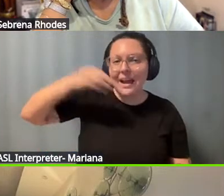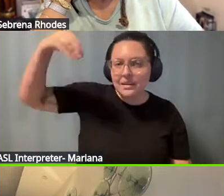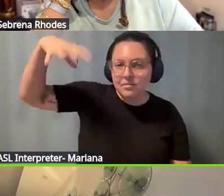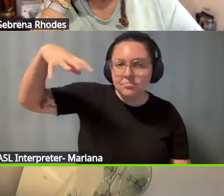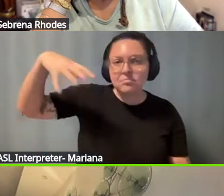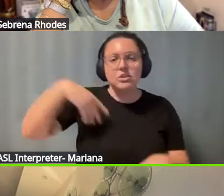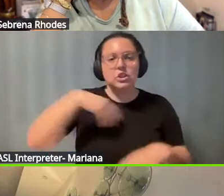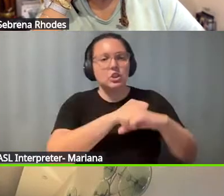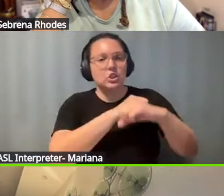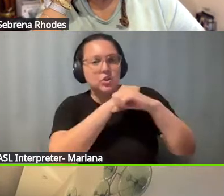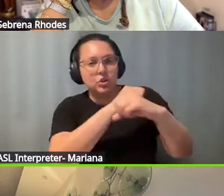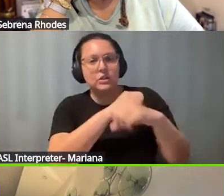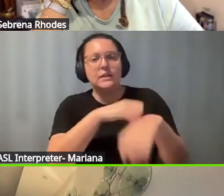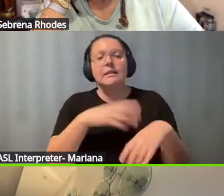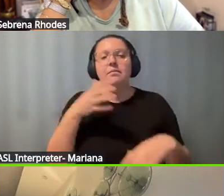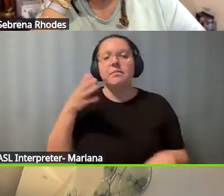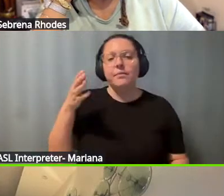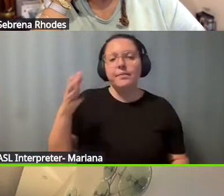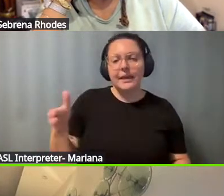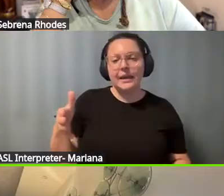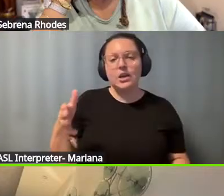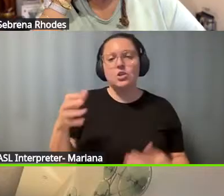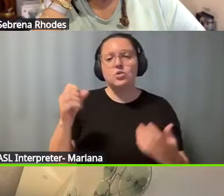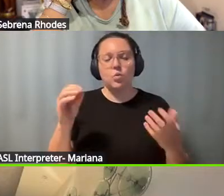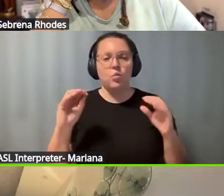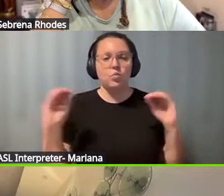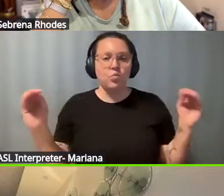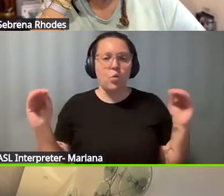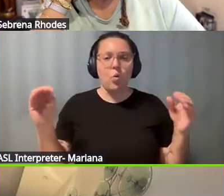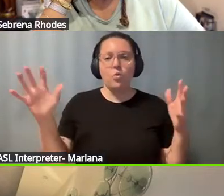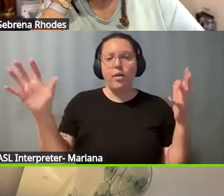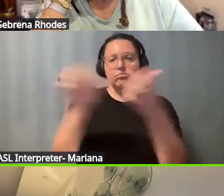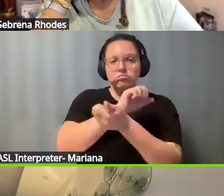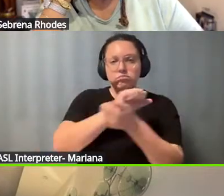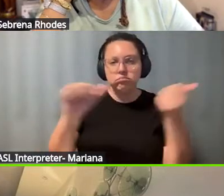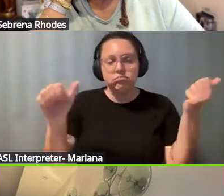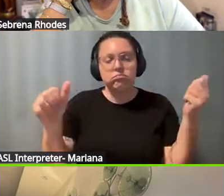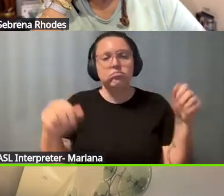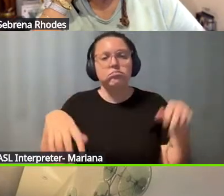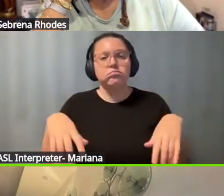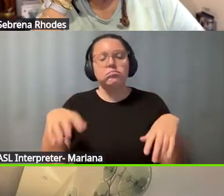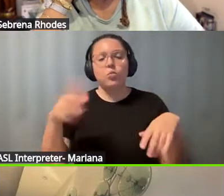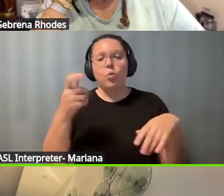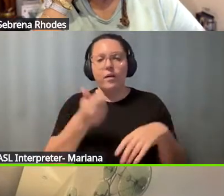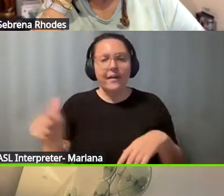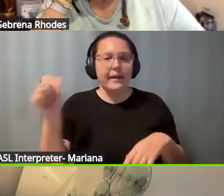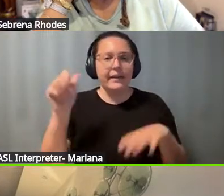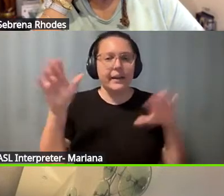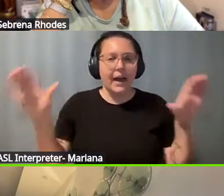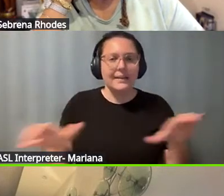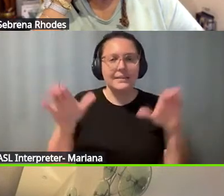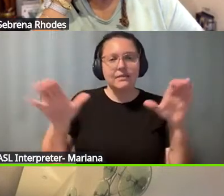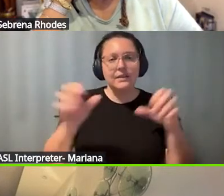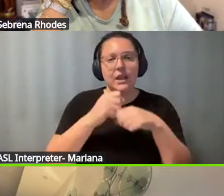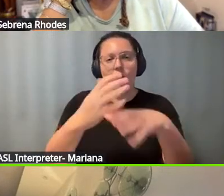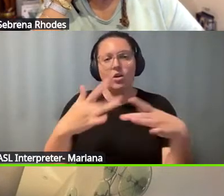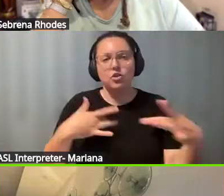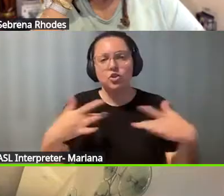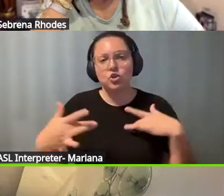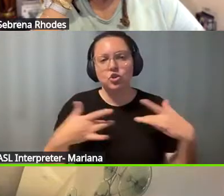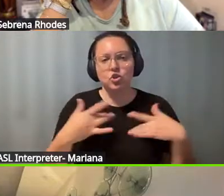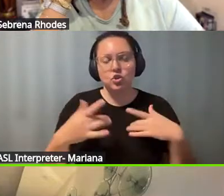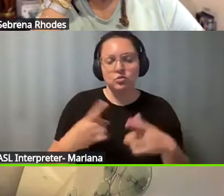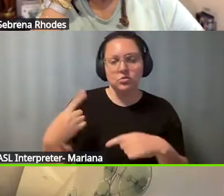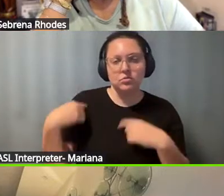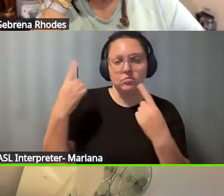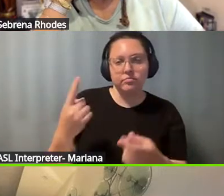is no vagrancy or vandalism or any of the activity that caused some concerns in the last year. So I